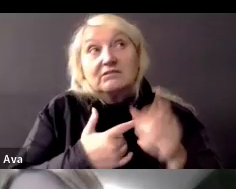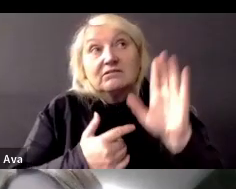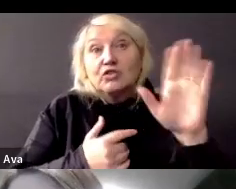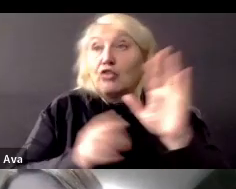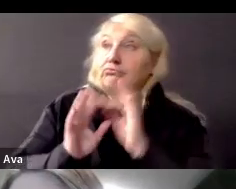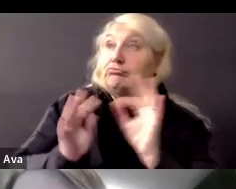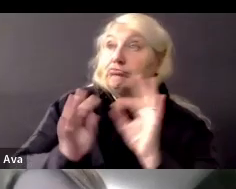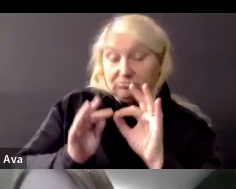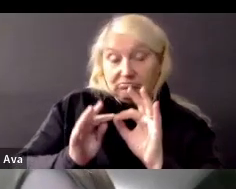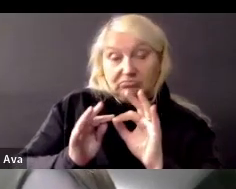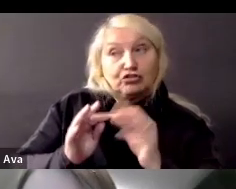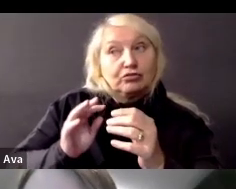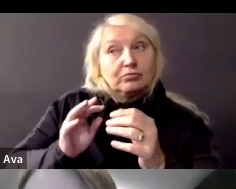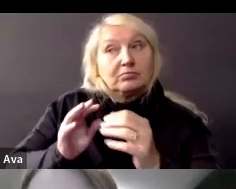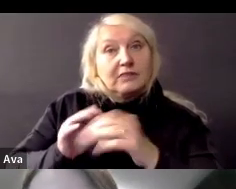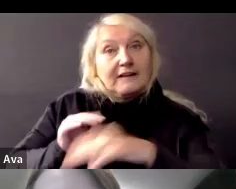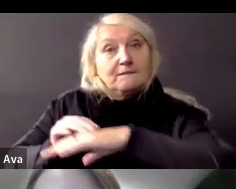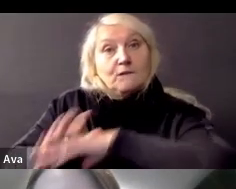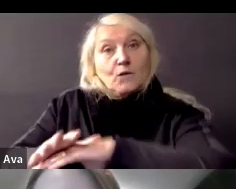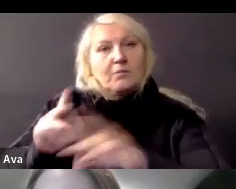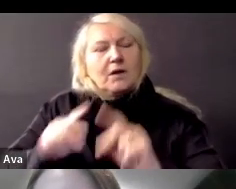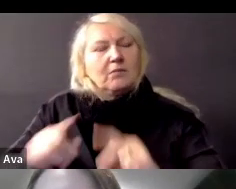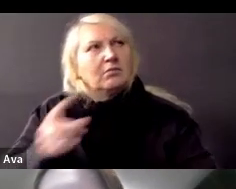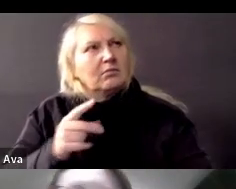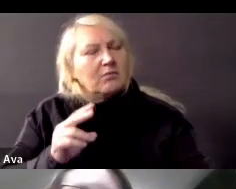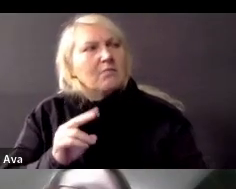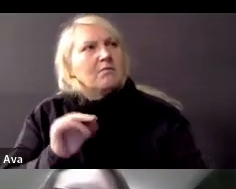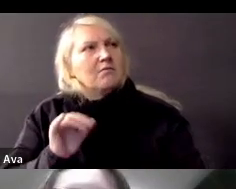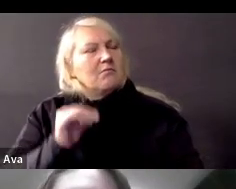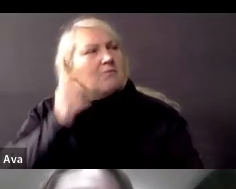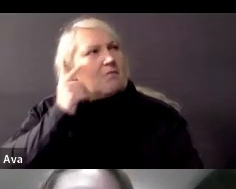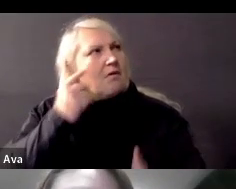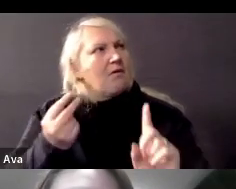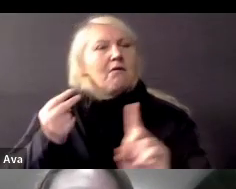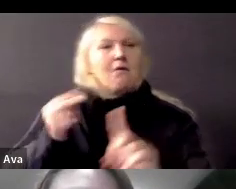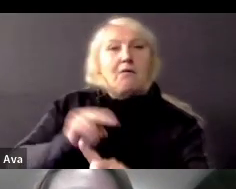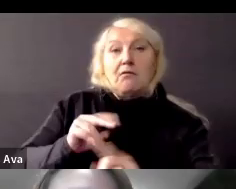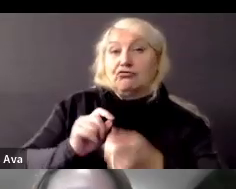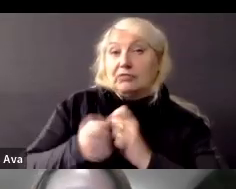on inclusion and the rights of persons with disabilities? So